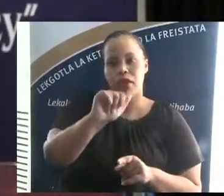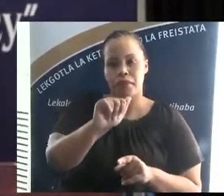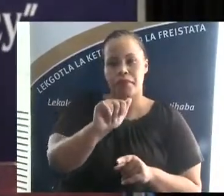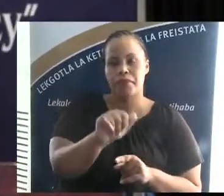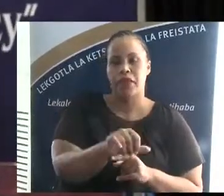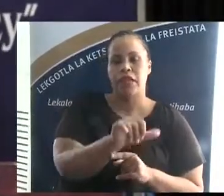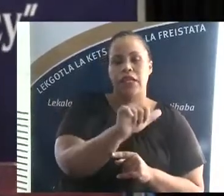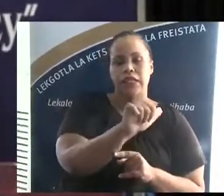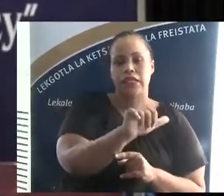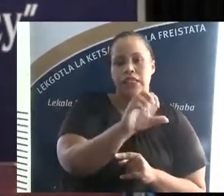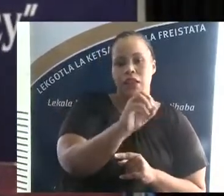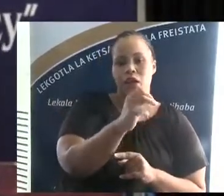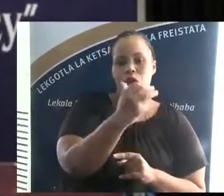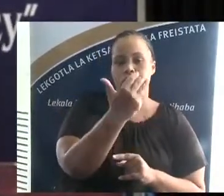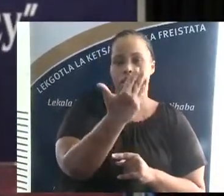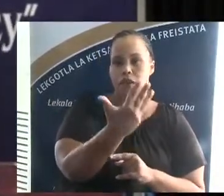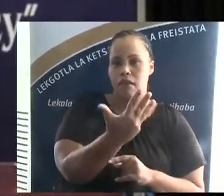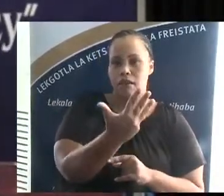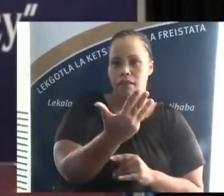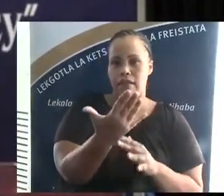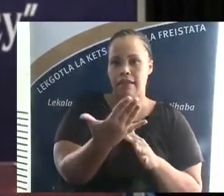609 cases to the value of